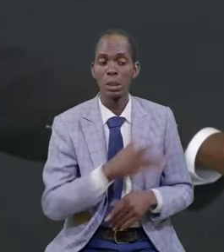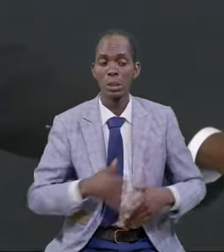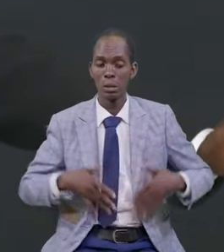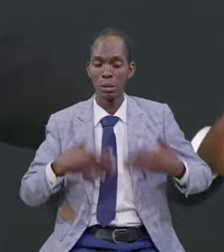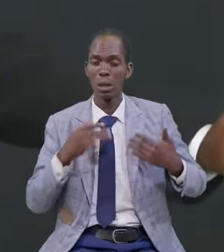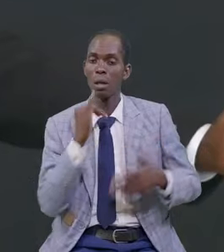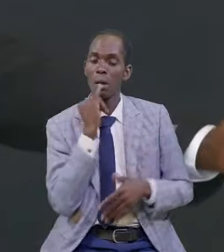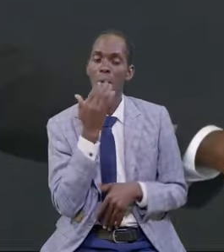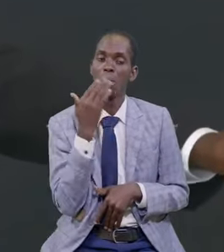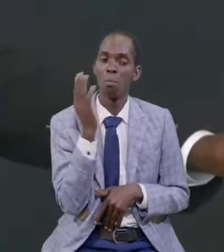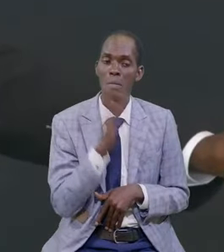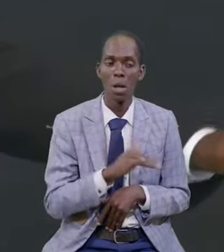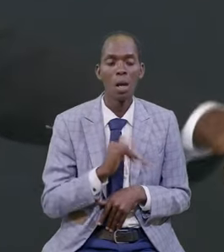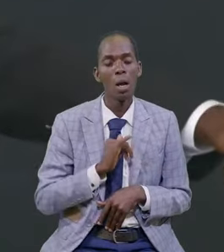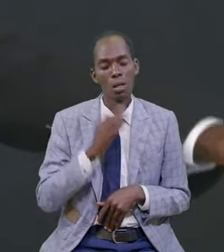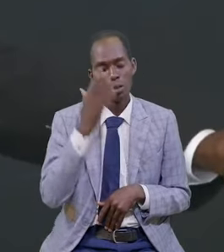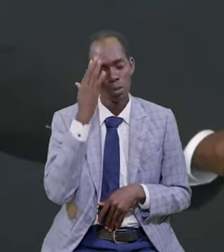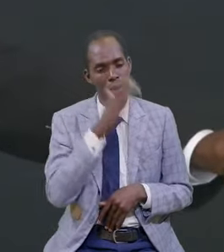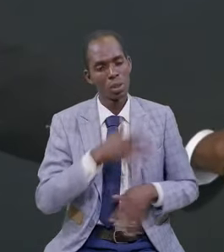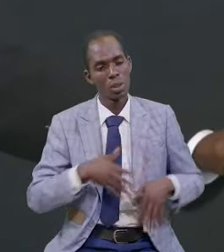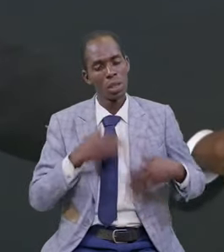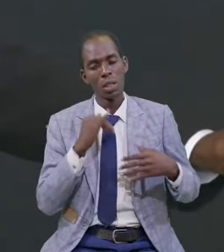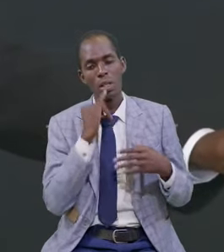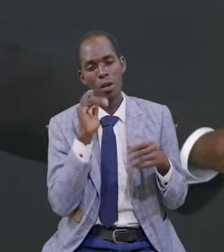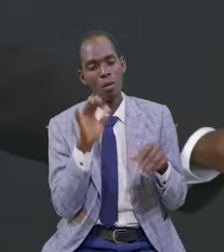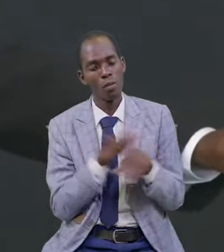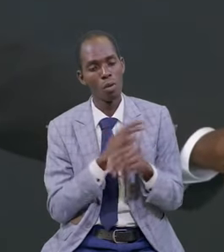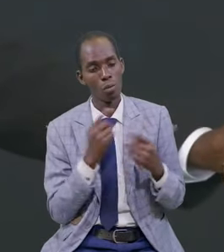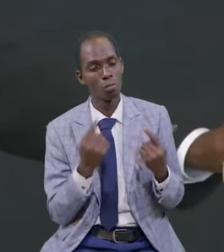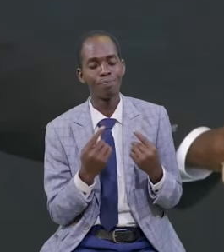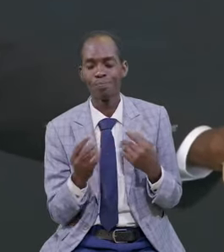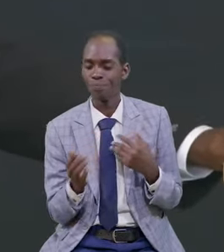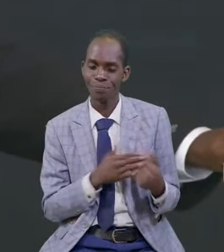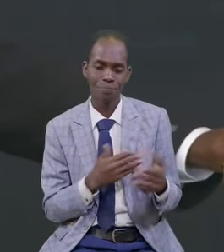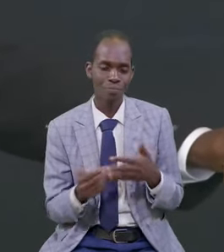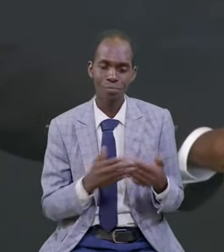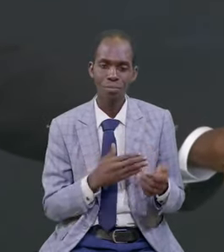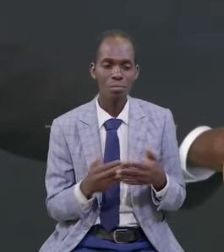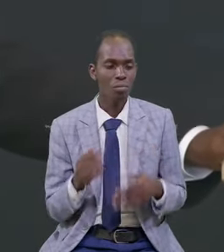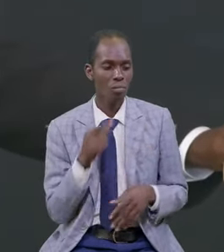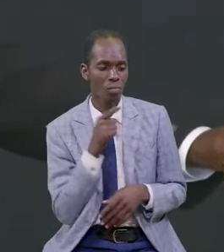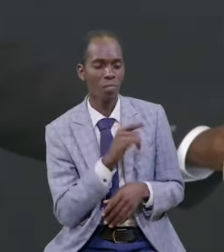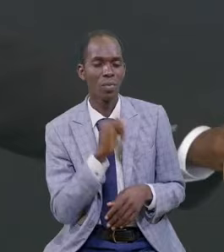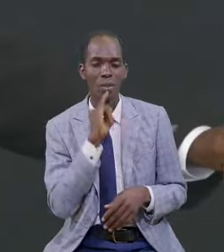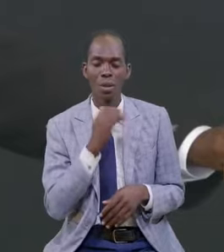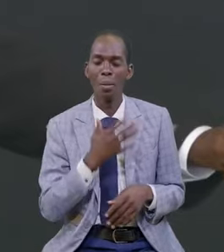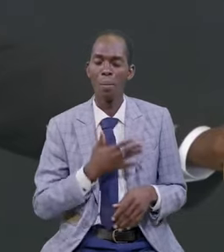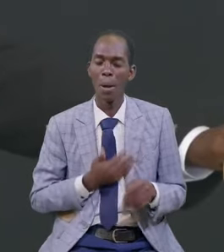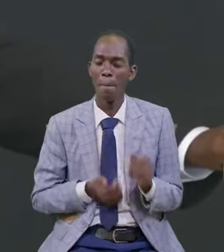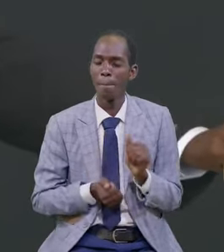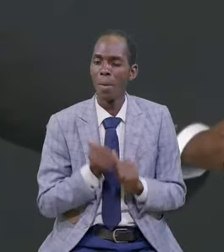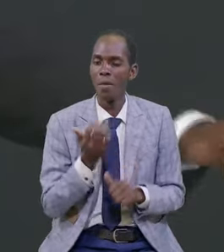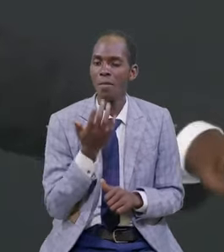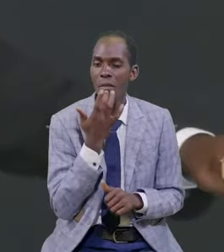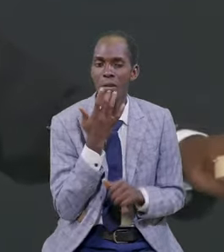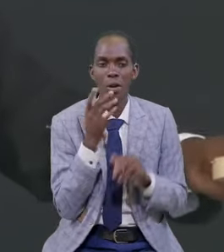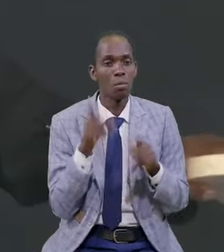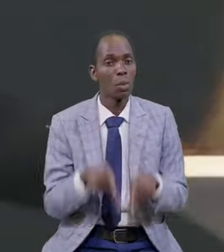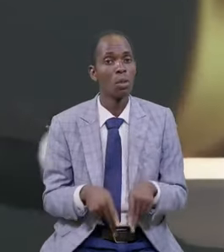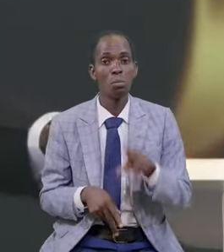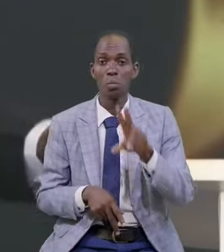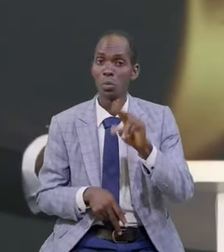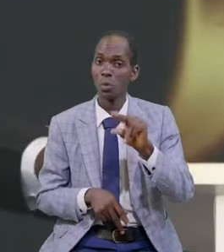is sinful but all the same is my favorite no no a